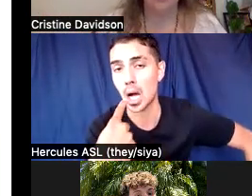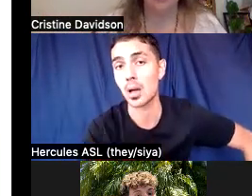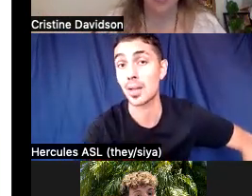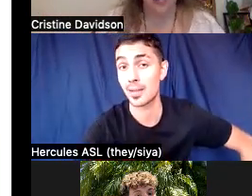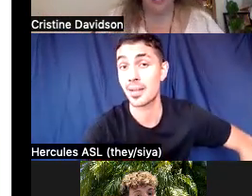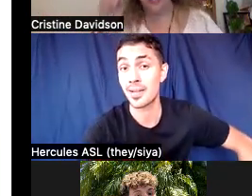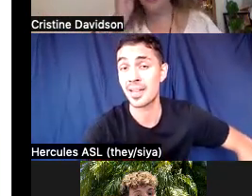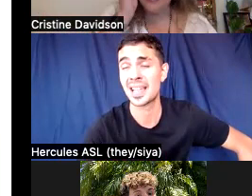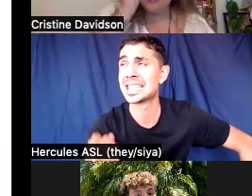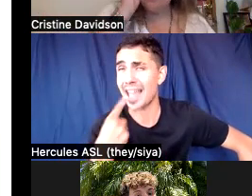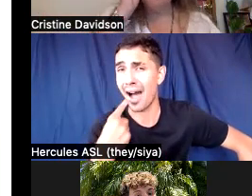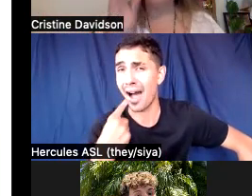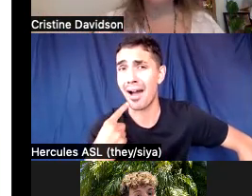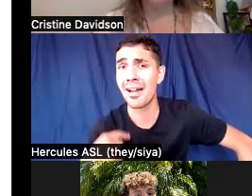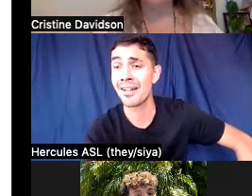the